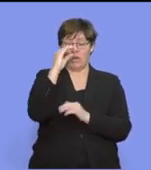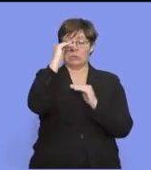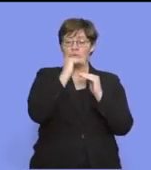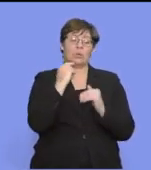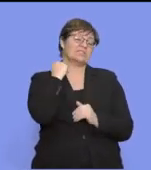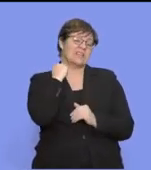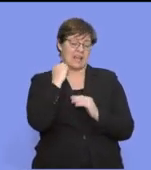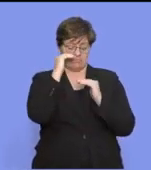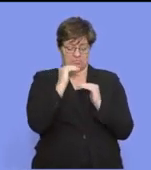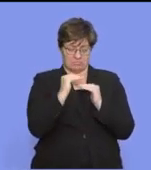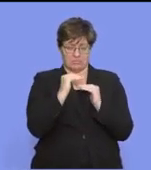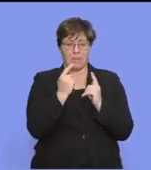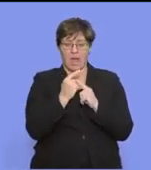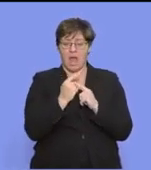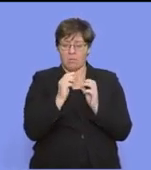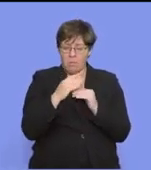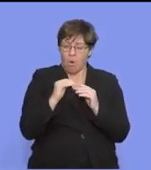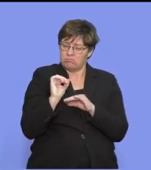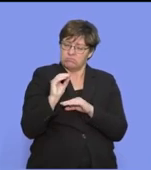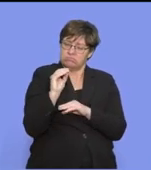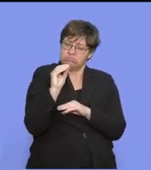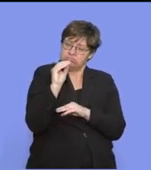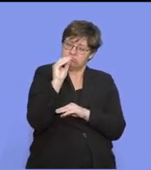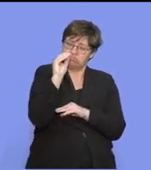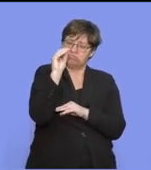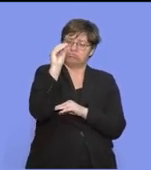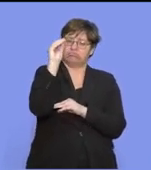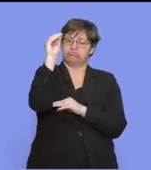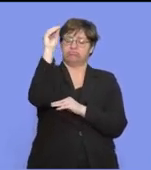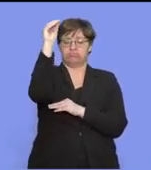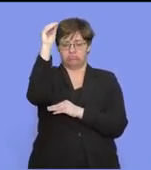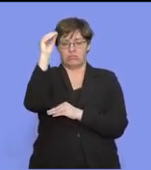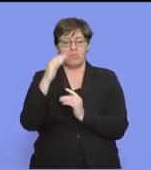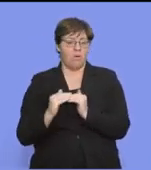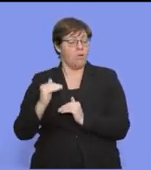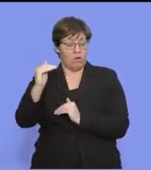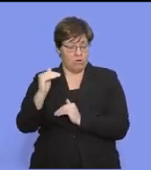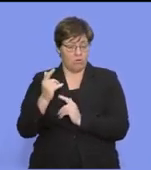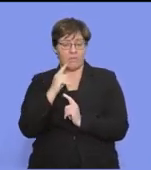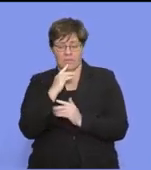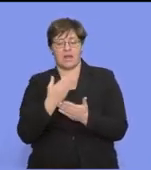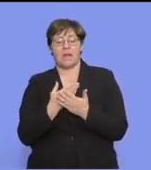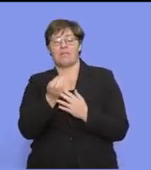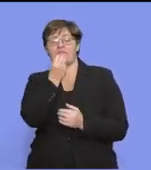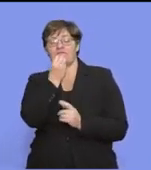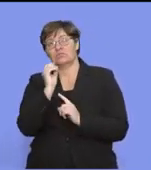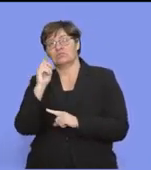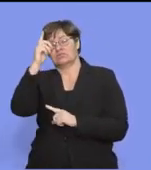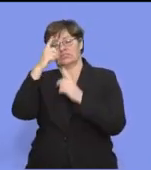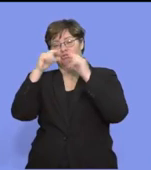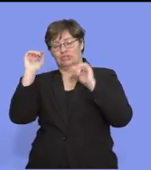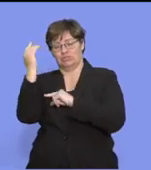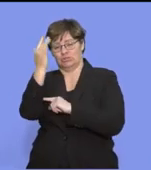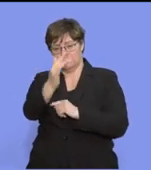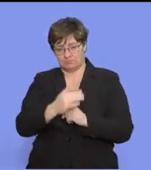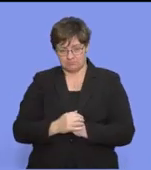as they used them over time in that lifetime, so the necks became much longer, and they were then able to feed off